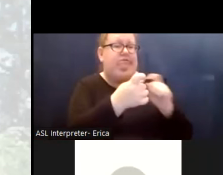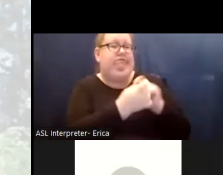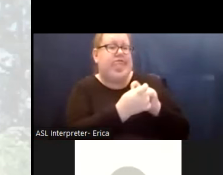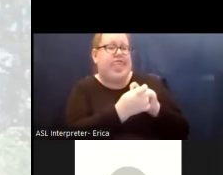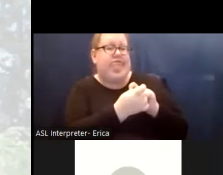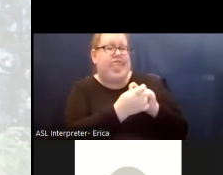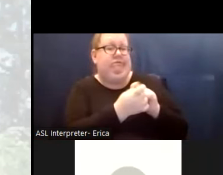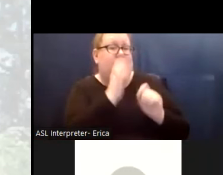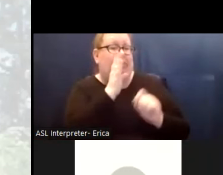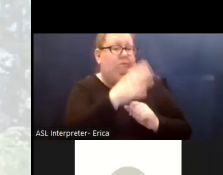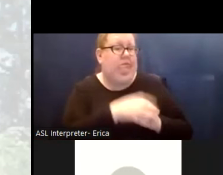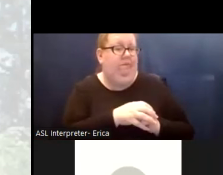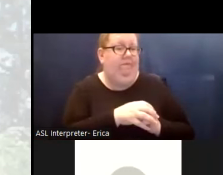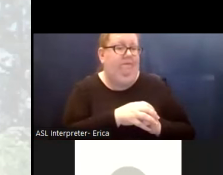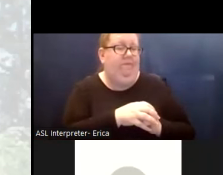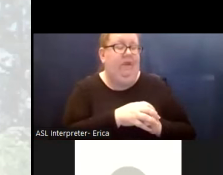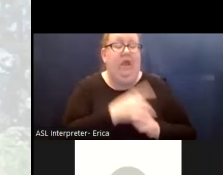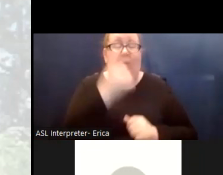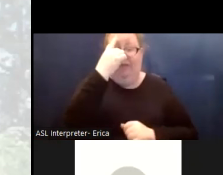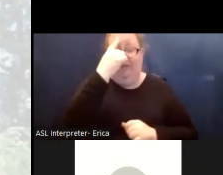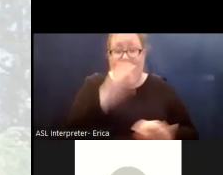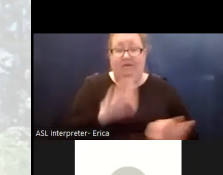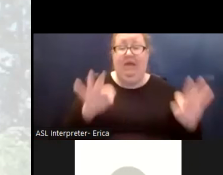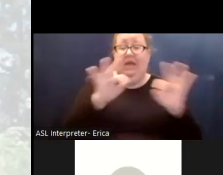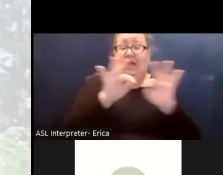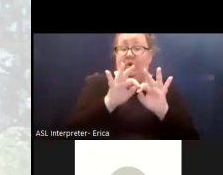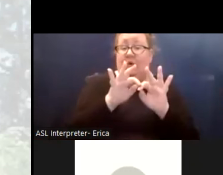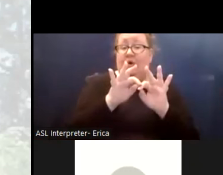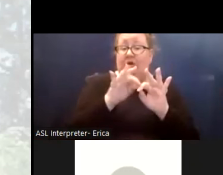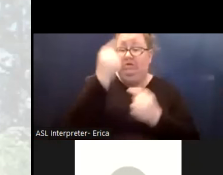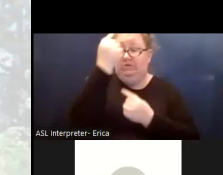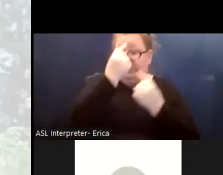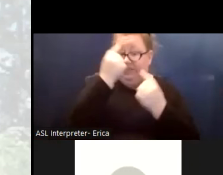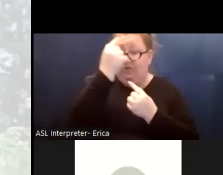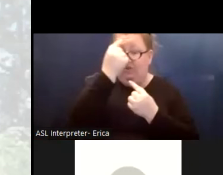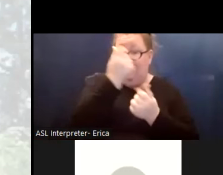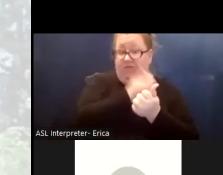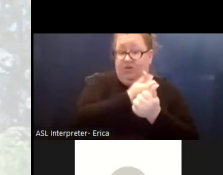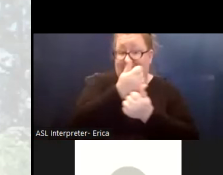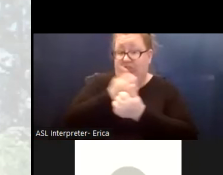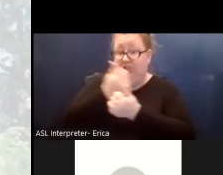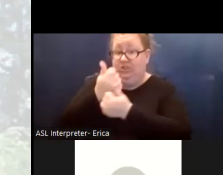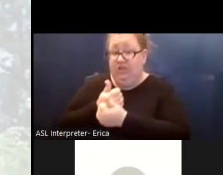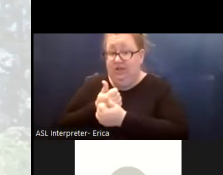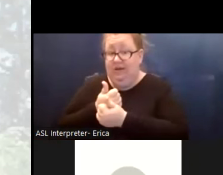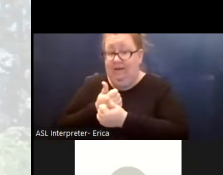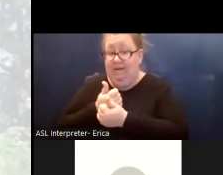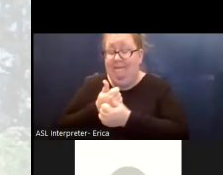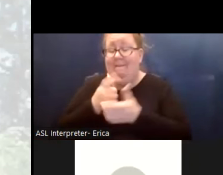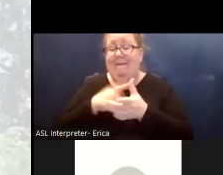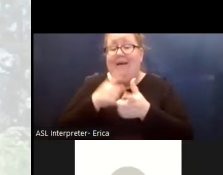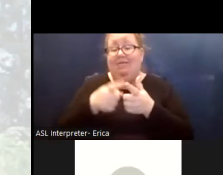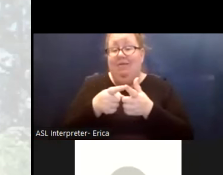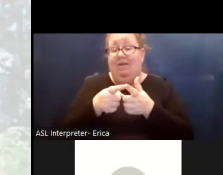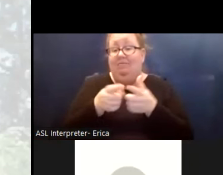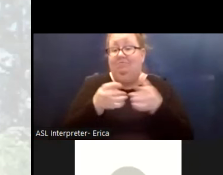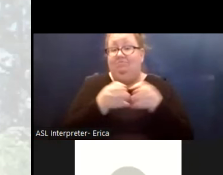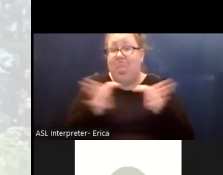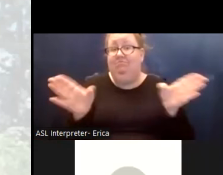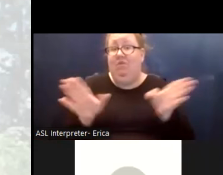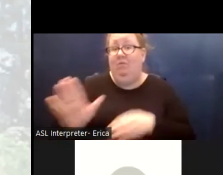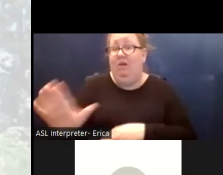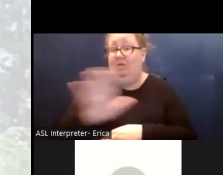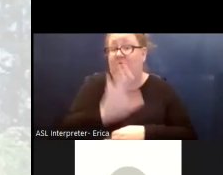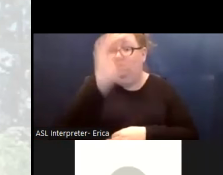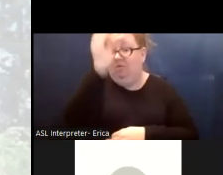about the key considerations of each. And again, we definitely want to open it up and hear what everyone